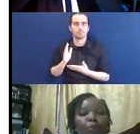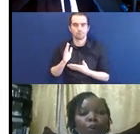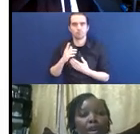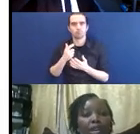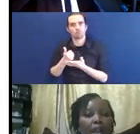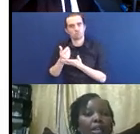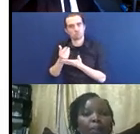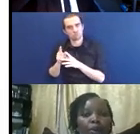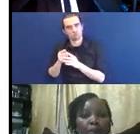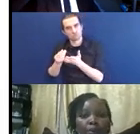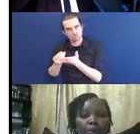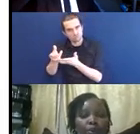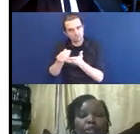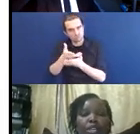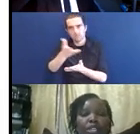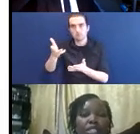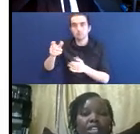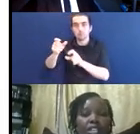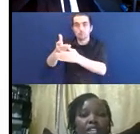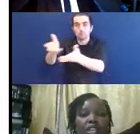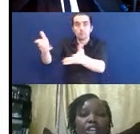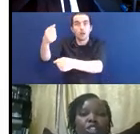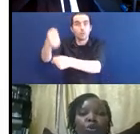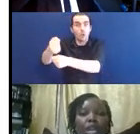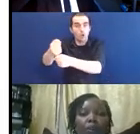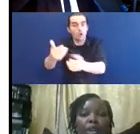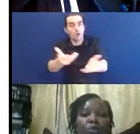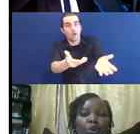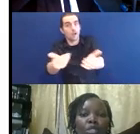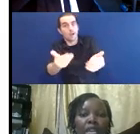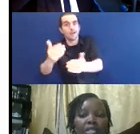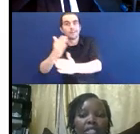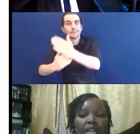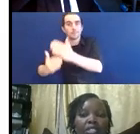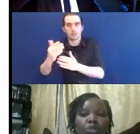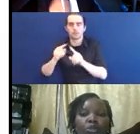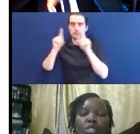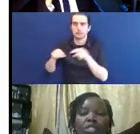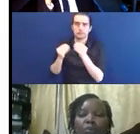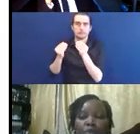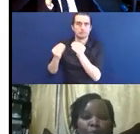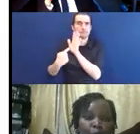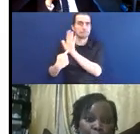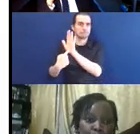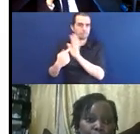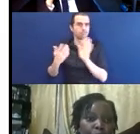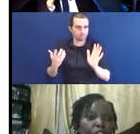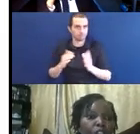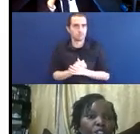disabled people are unemployable. Instead, do learn where to contact and recruit disabled